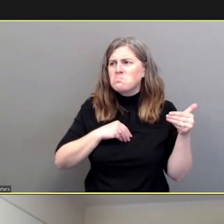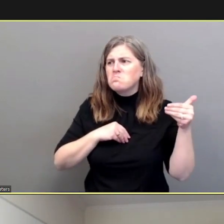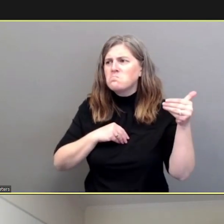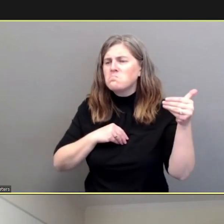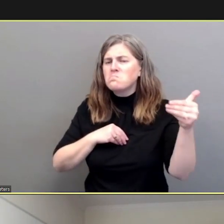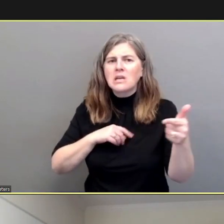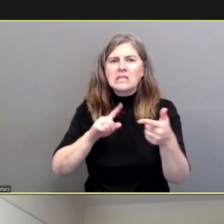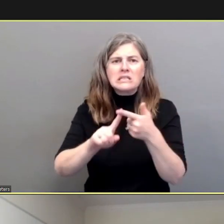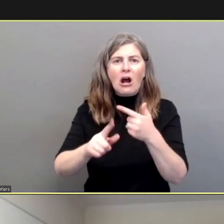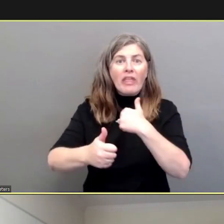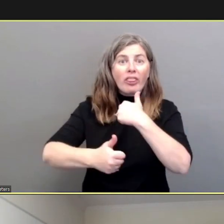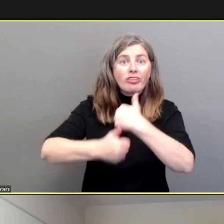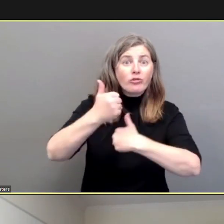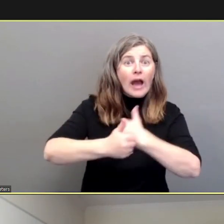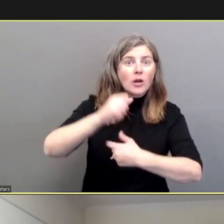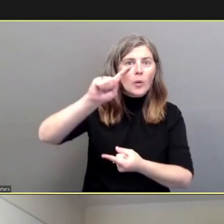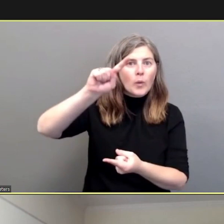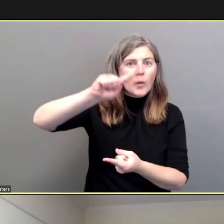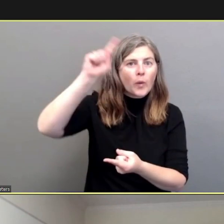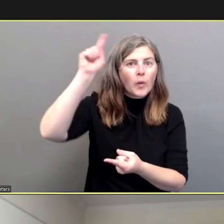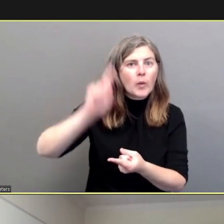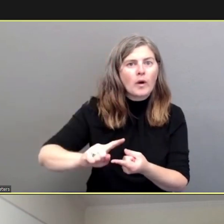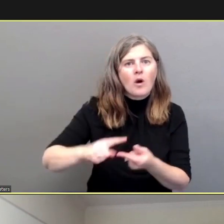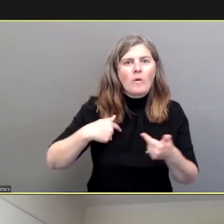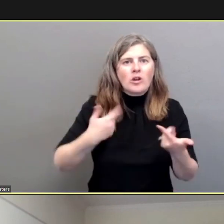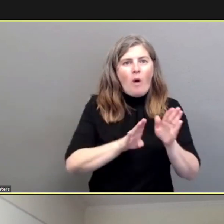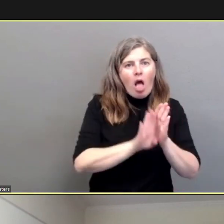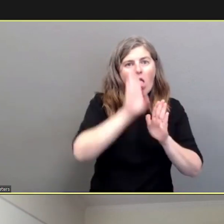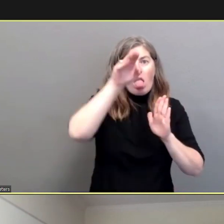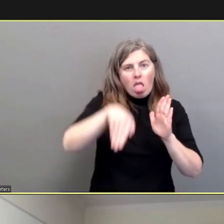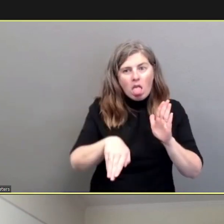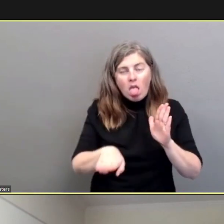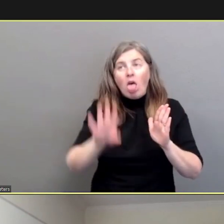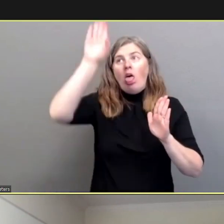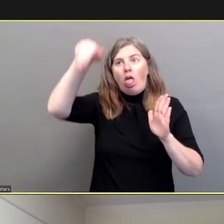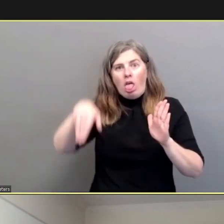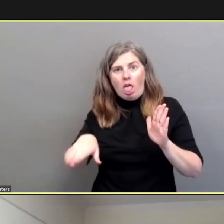recurrent surges is over? And so I